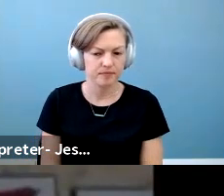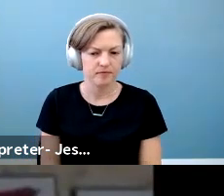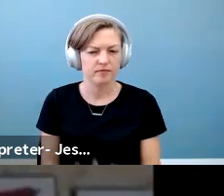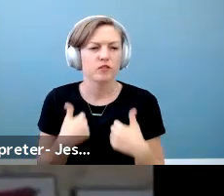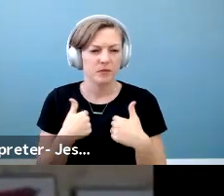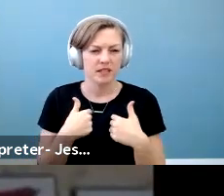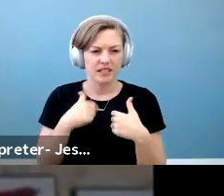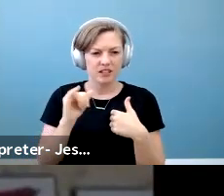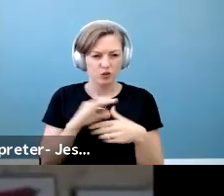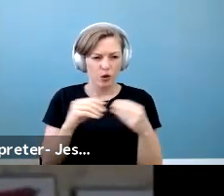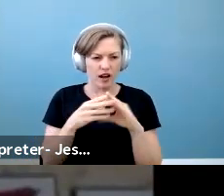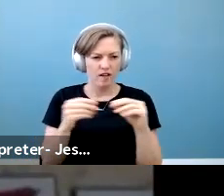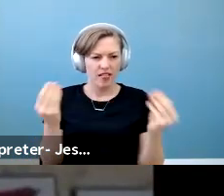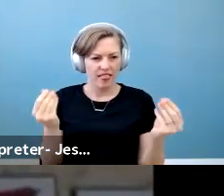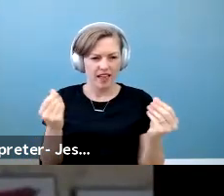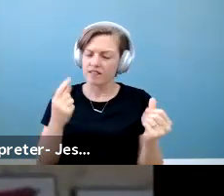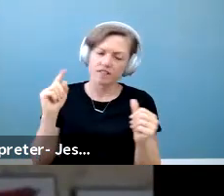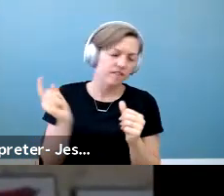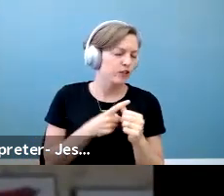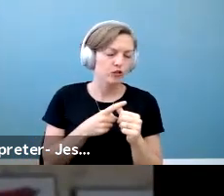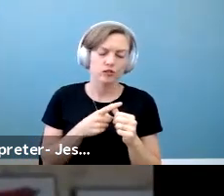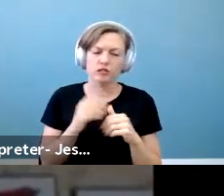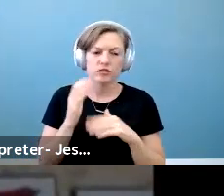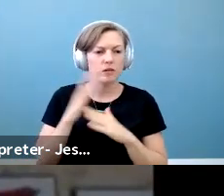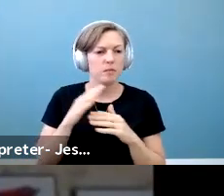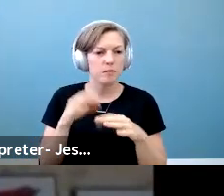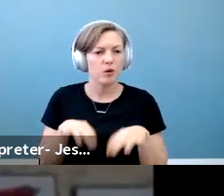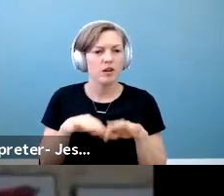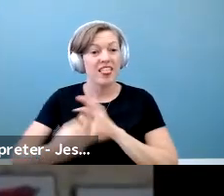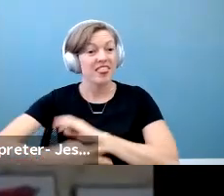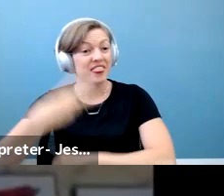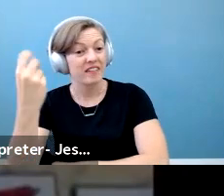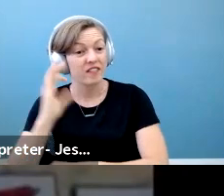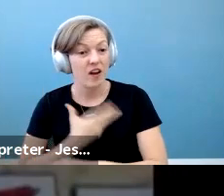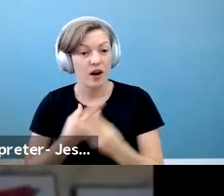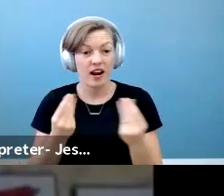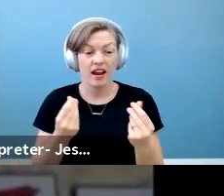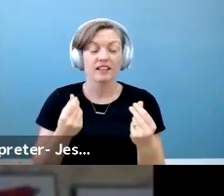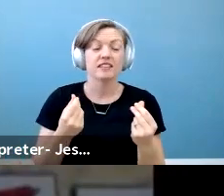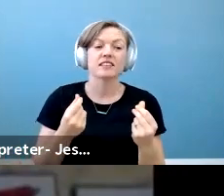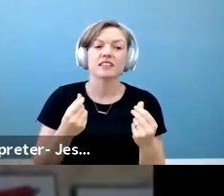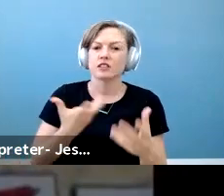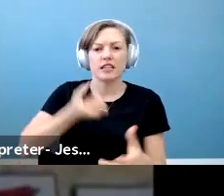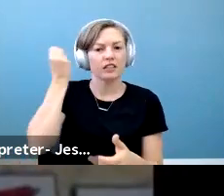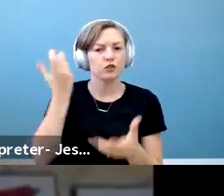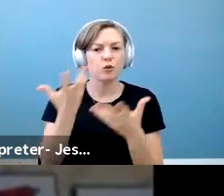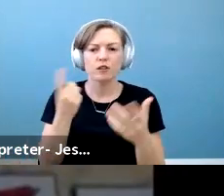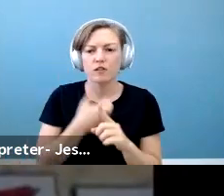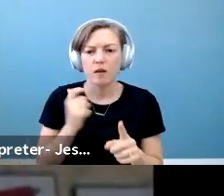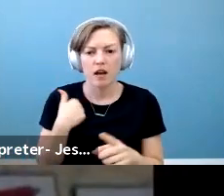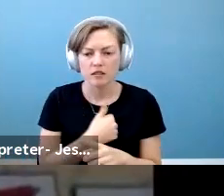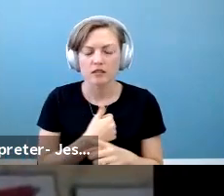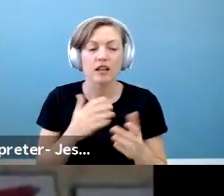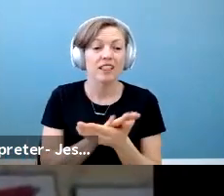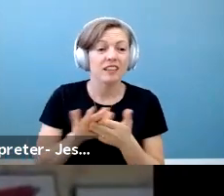of the land always comes first. The theft of our land has taken so much from us: a clean environment, a